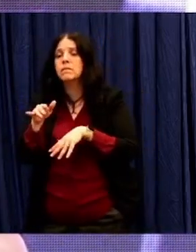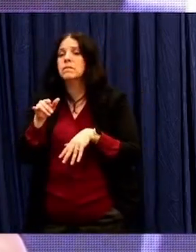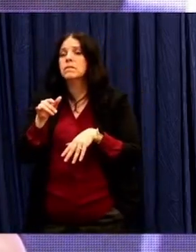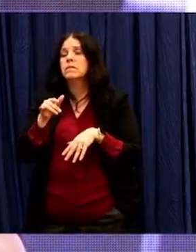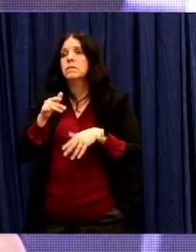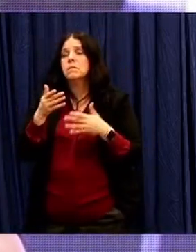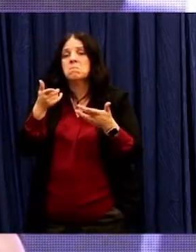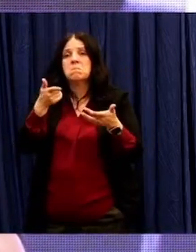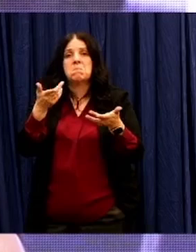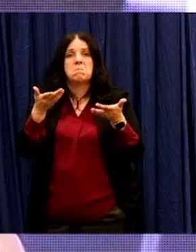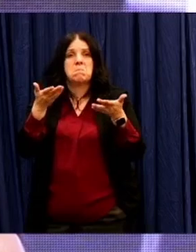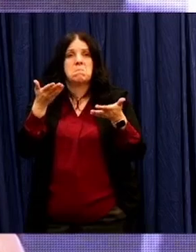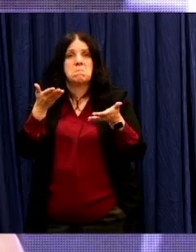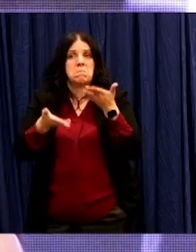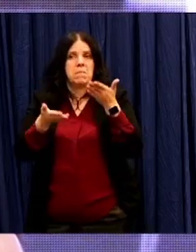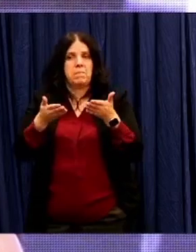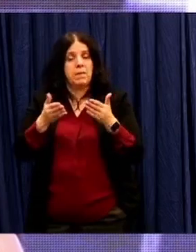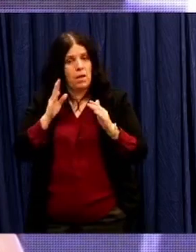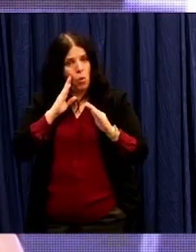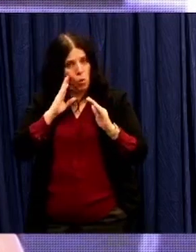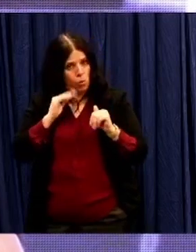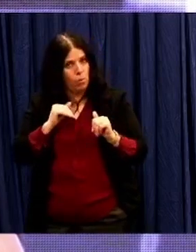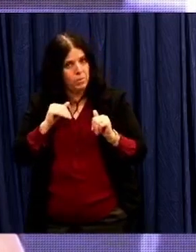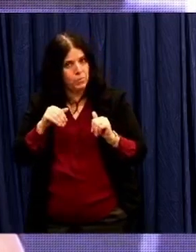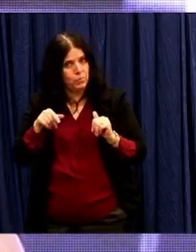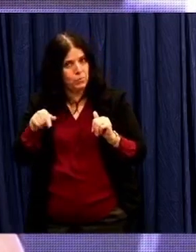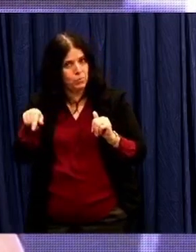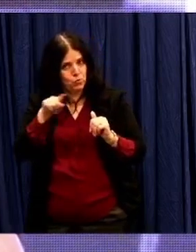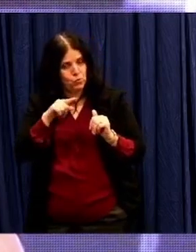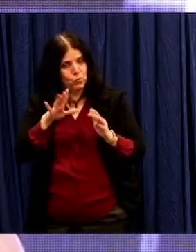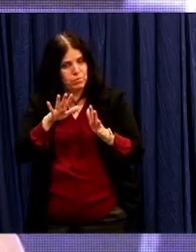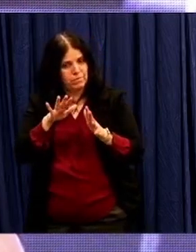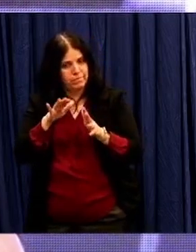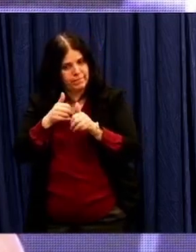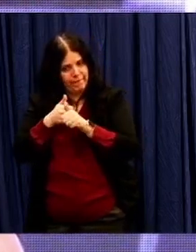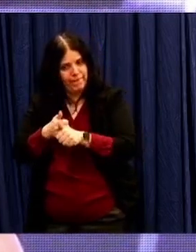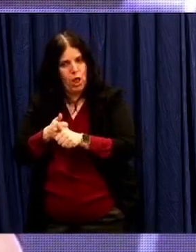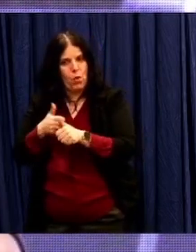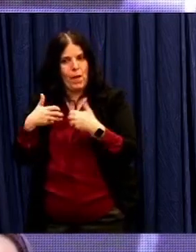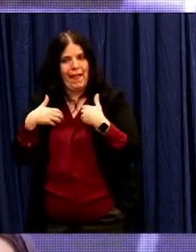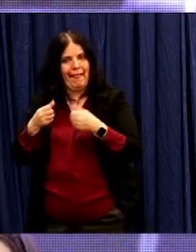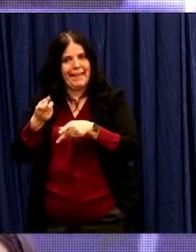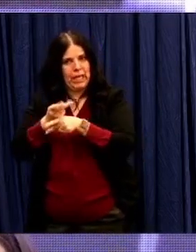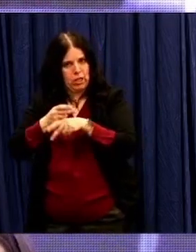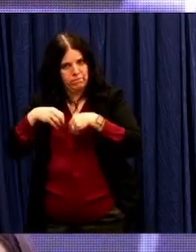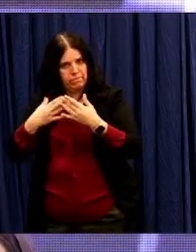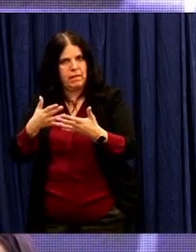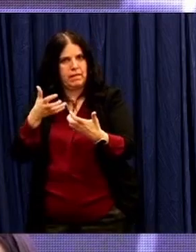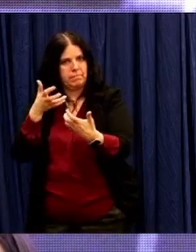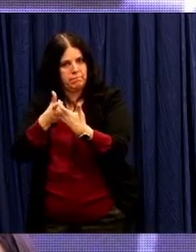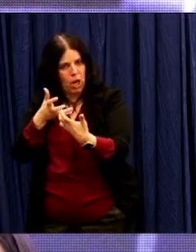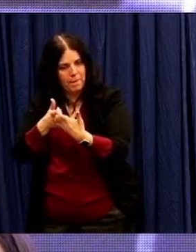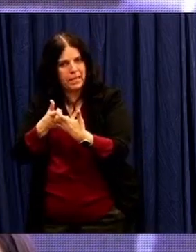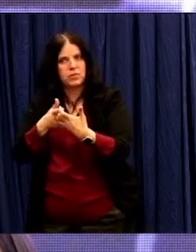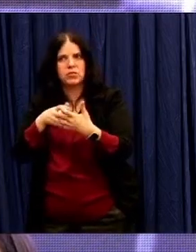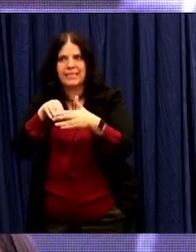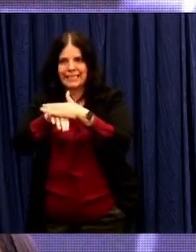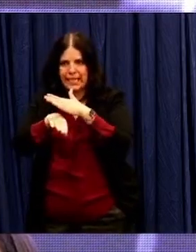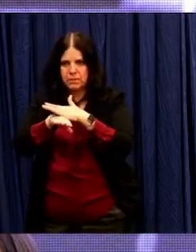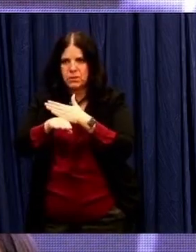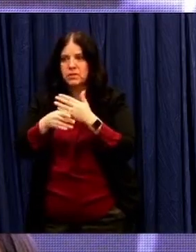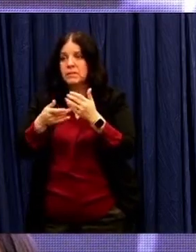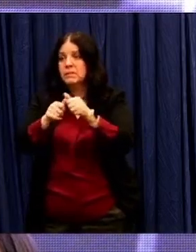You might be compliant. I hope you're compliant in the healthcare field with access,